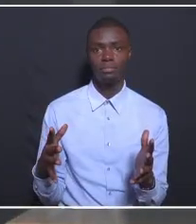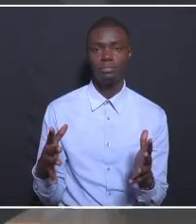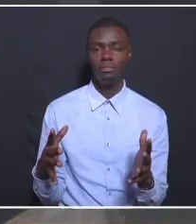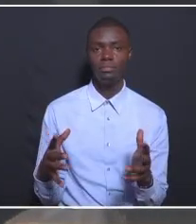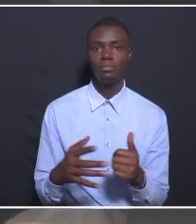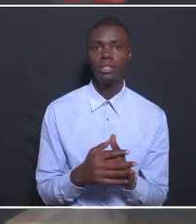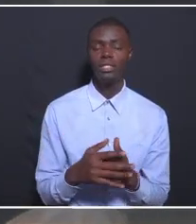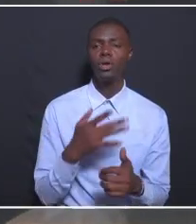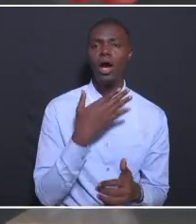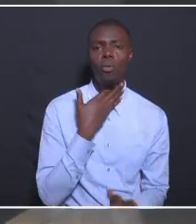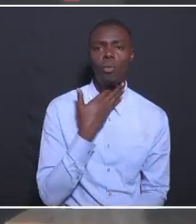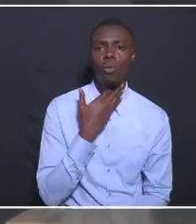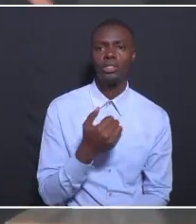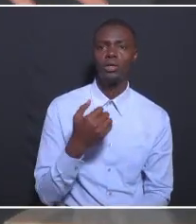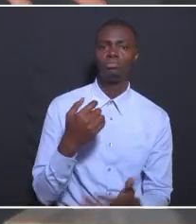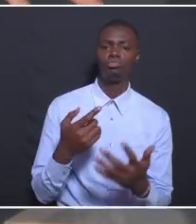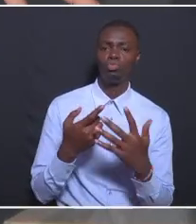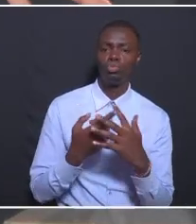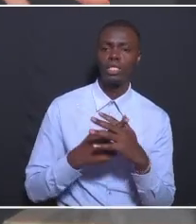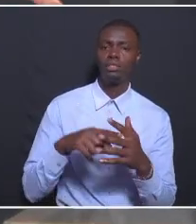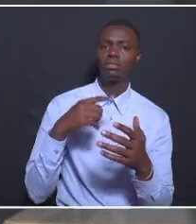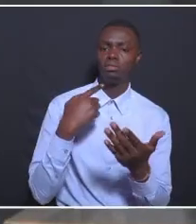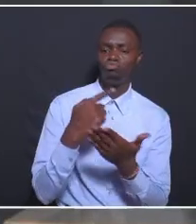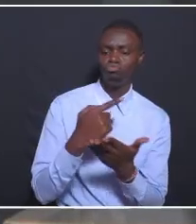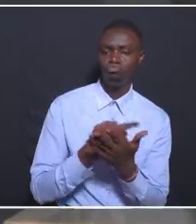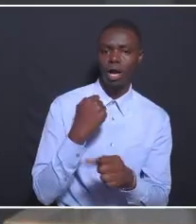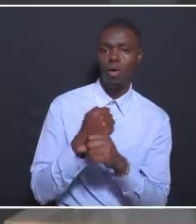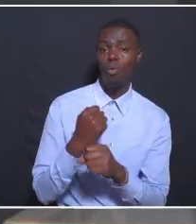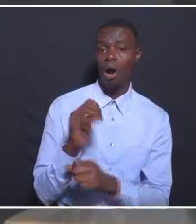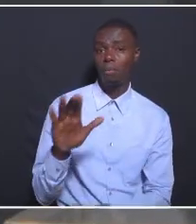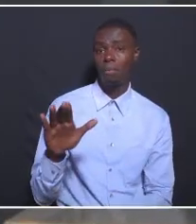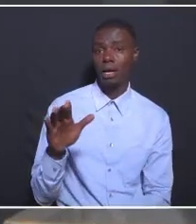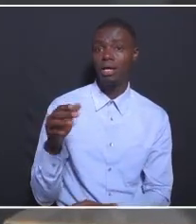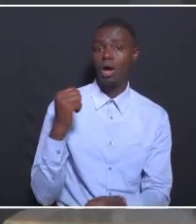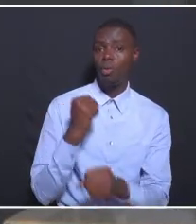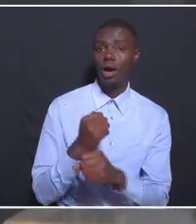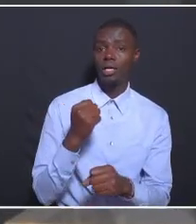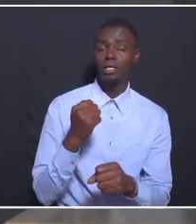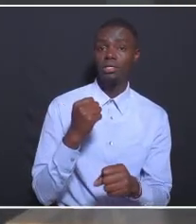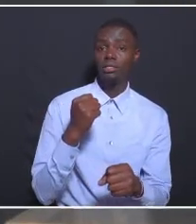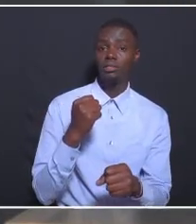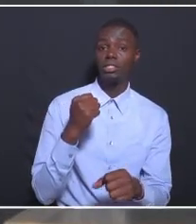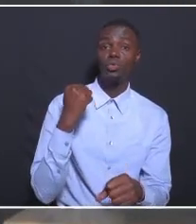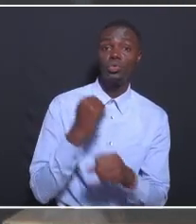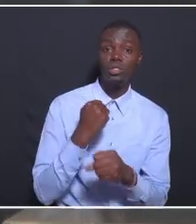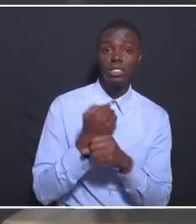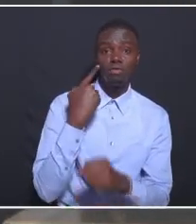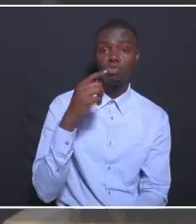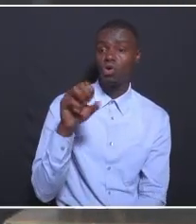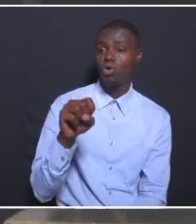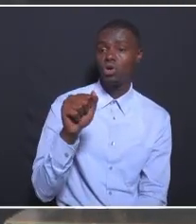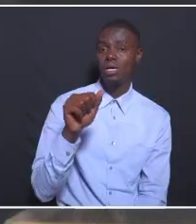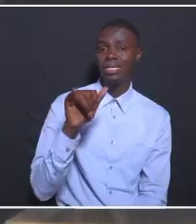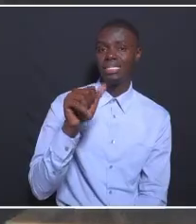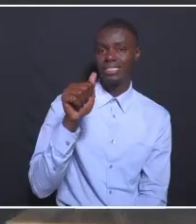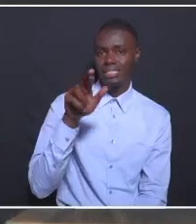I would like for him to talk about his work, especially with the work that you did for Sayari, because it was very unique